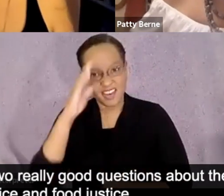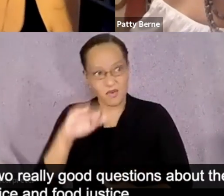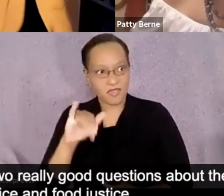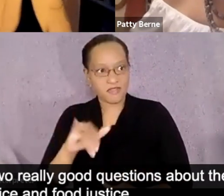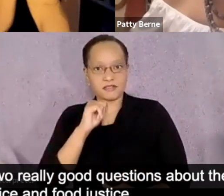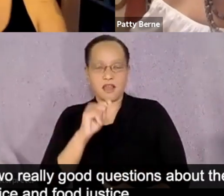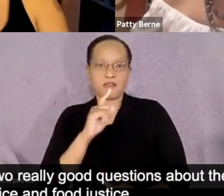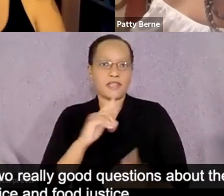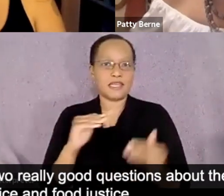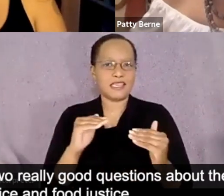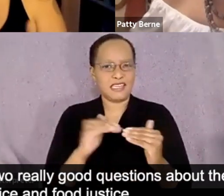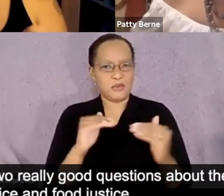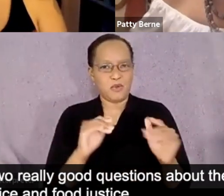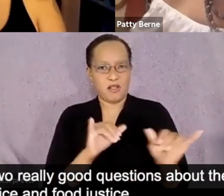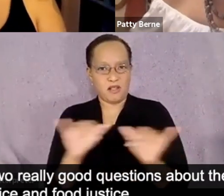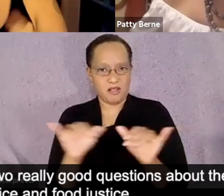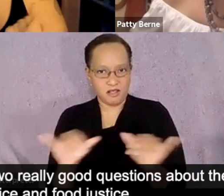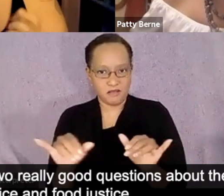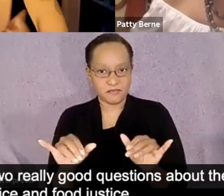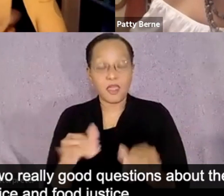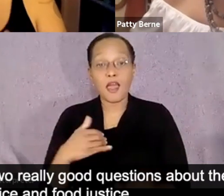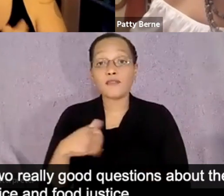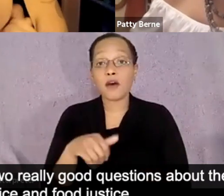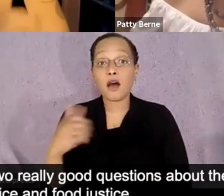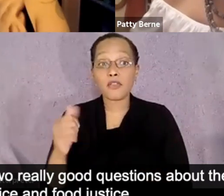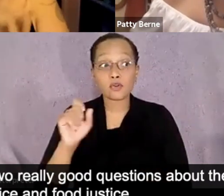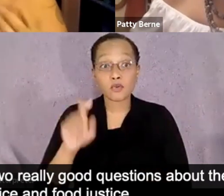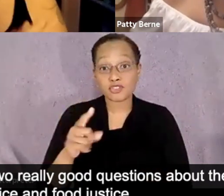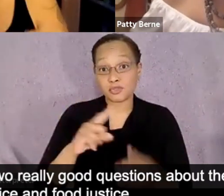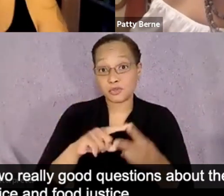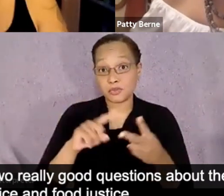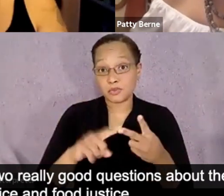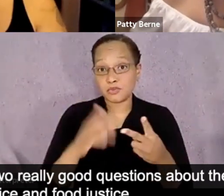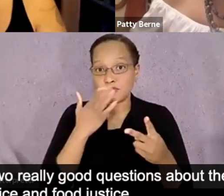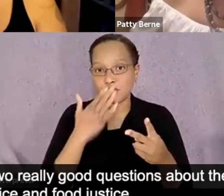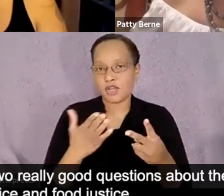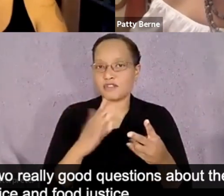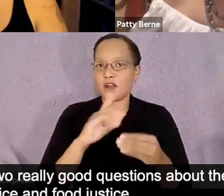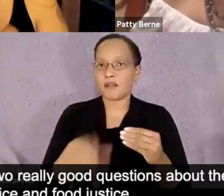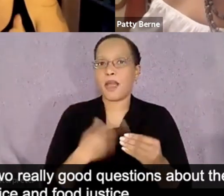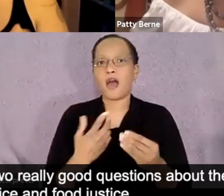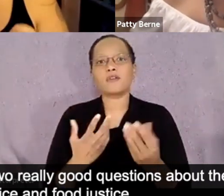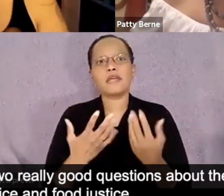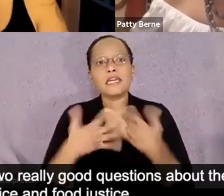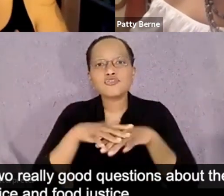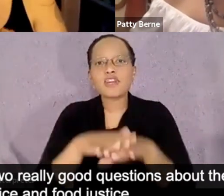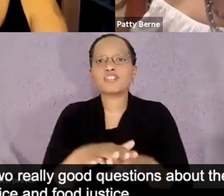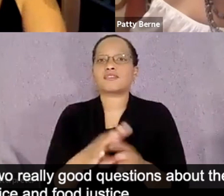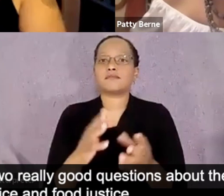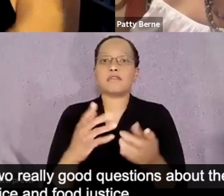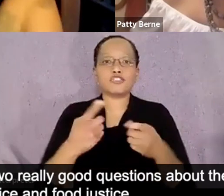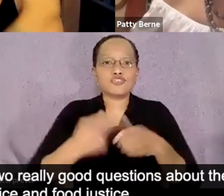yeah, there's another question. There are two really good questions about the integration or the intersection of disability justice into